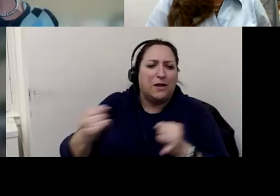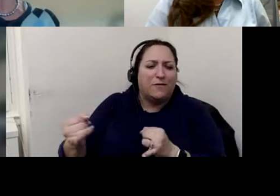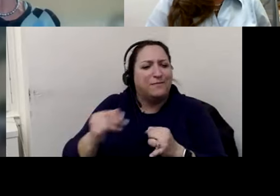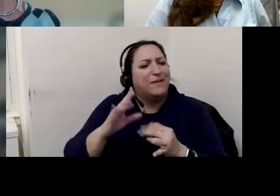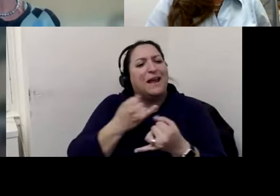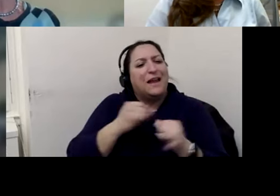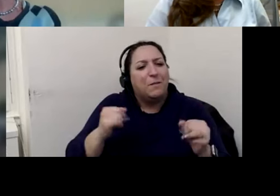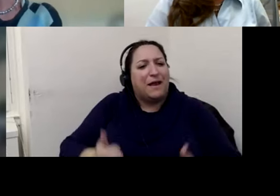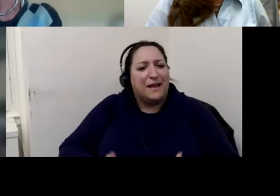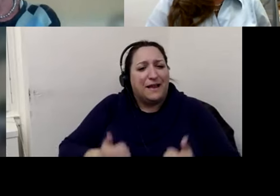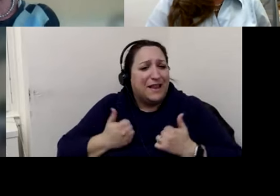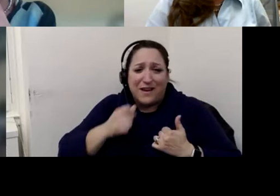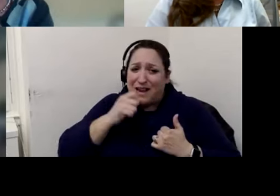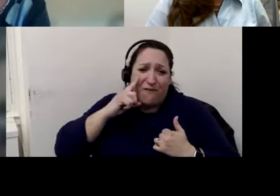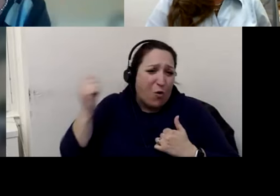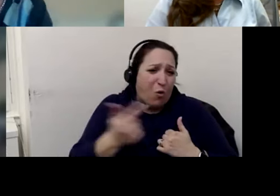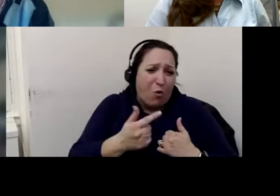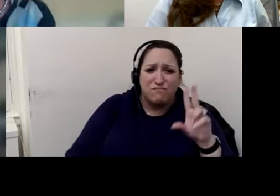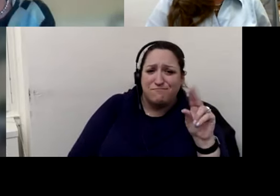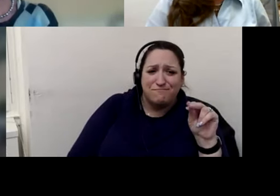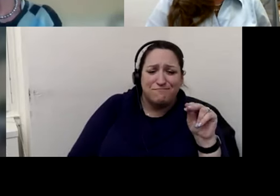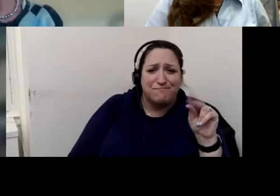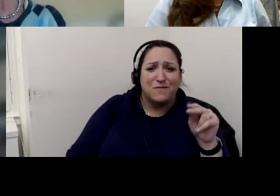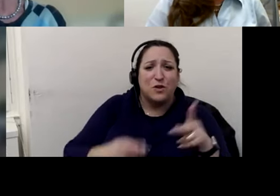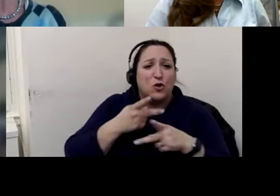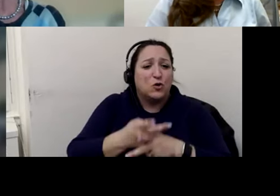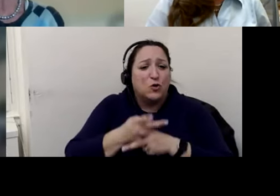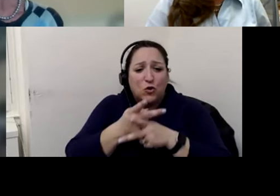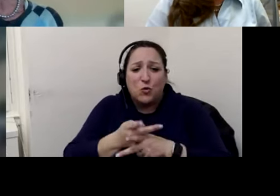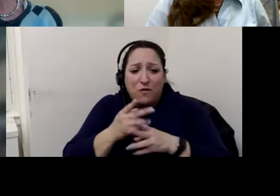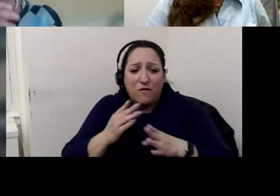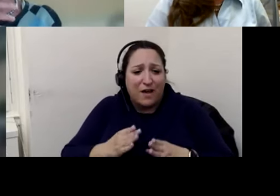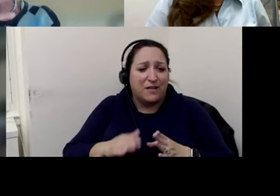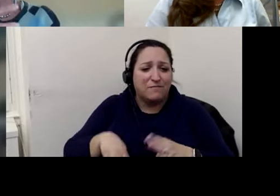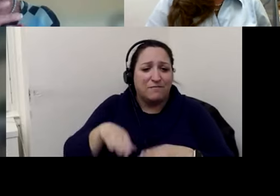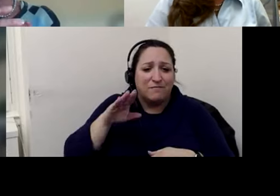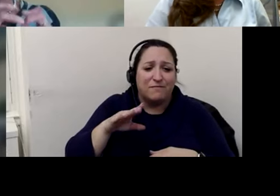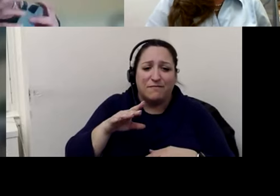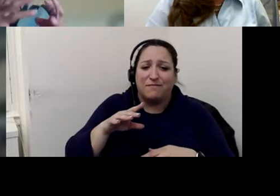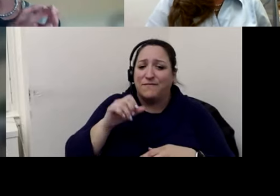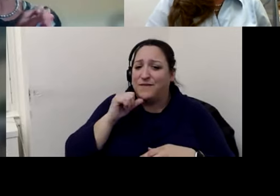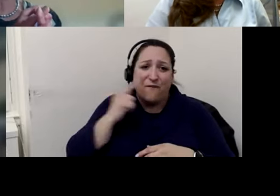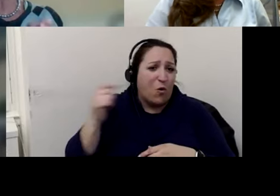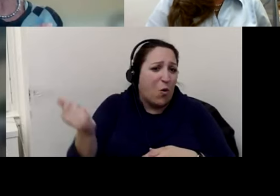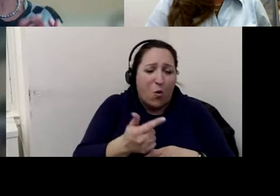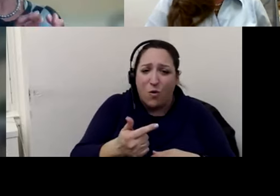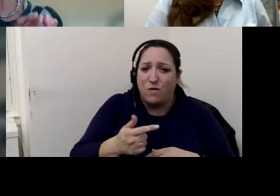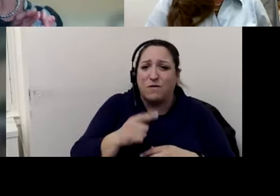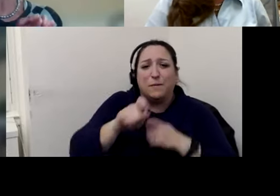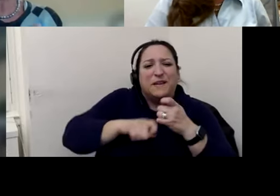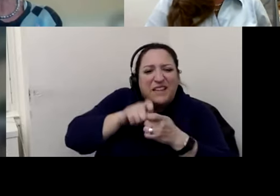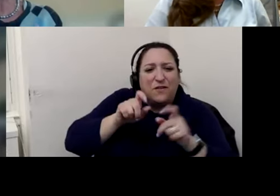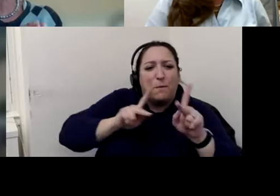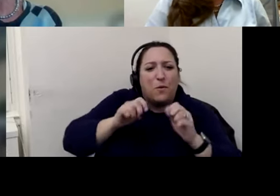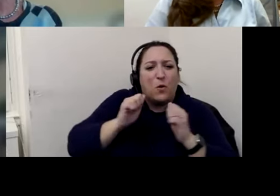Independent living isn't for everybody. A supervised IRA isn't for everybody. And there are certain people with